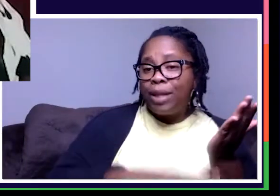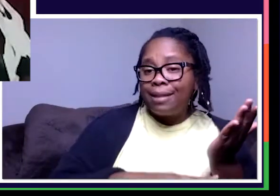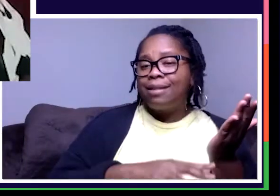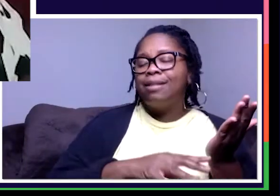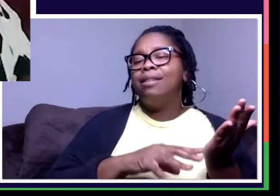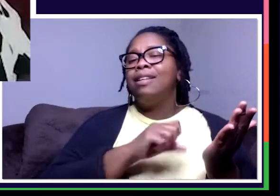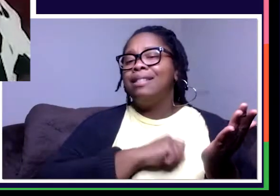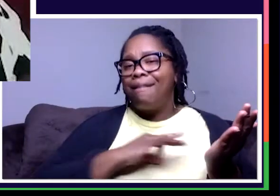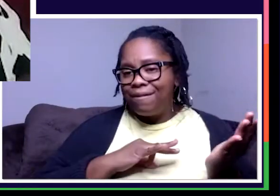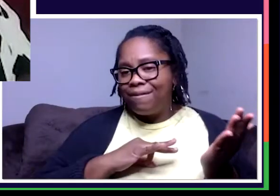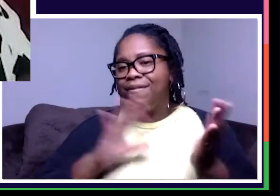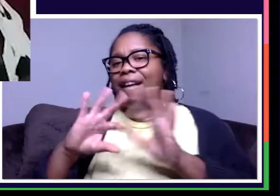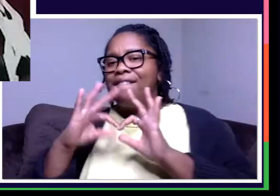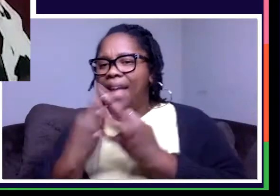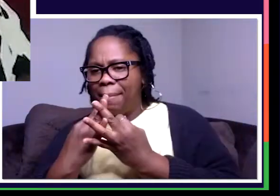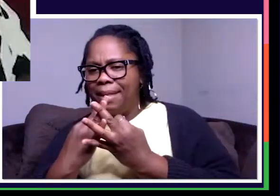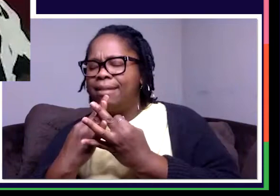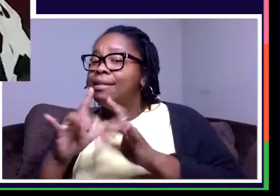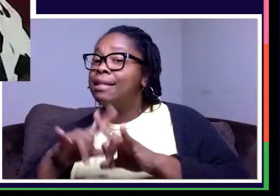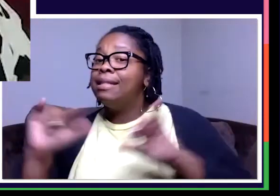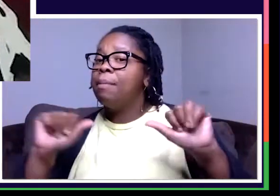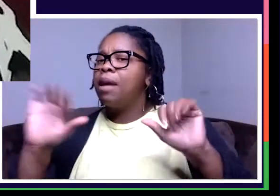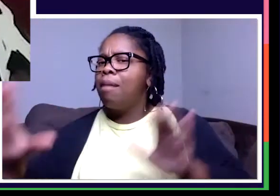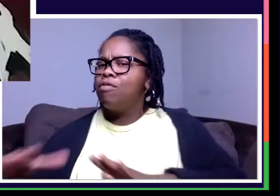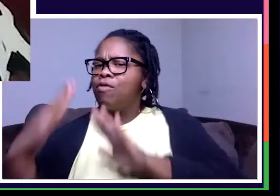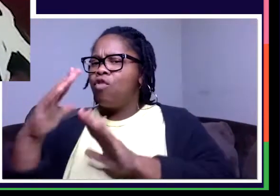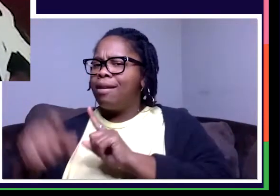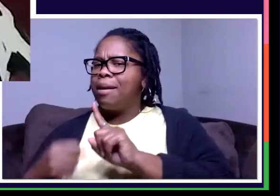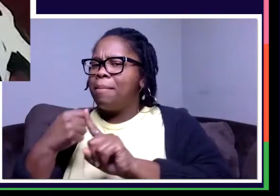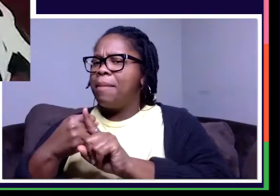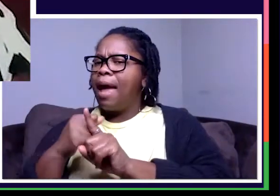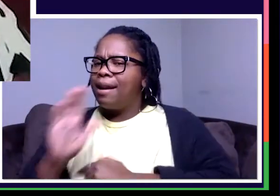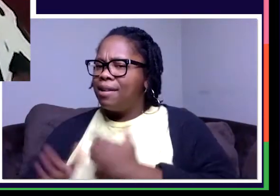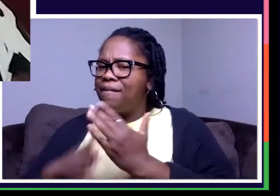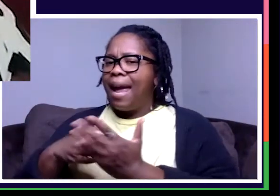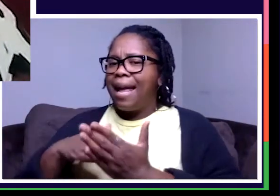students, staff, and families, and confront the